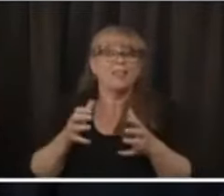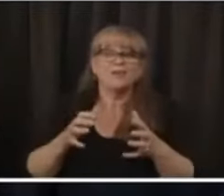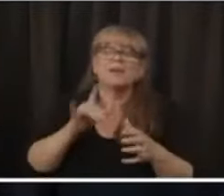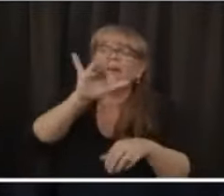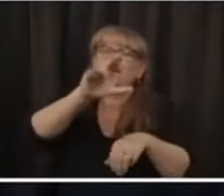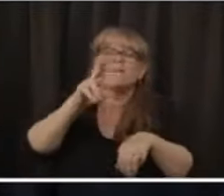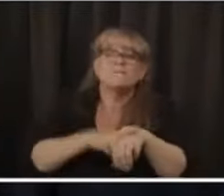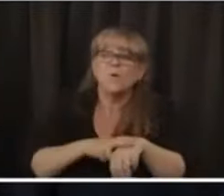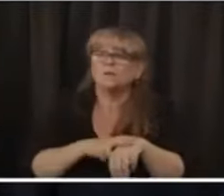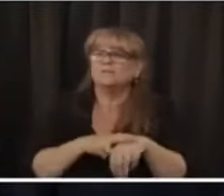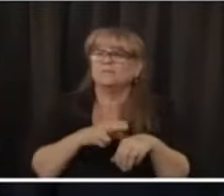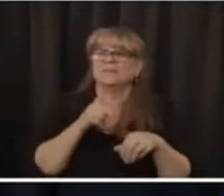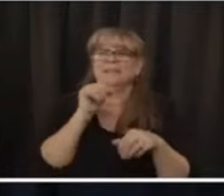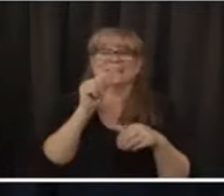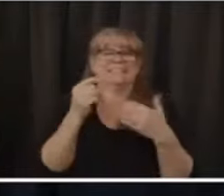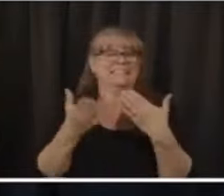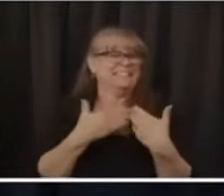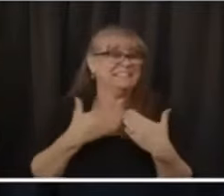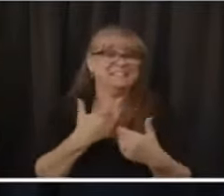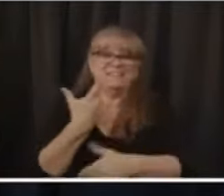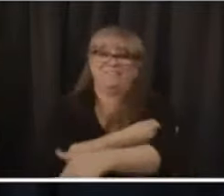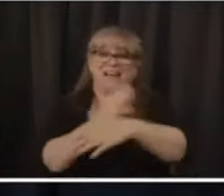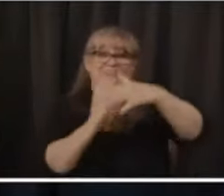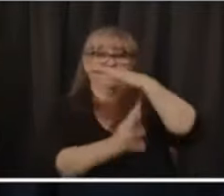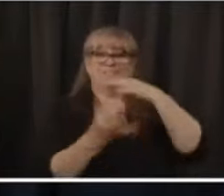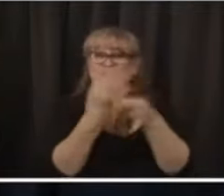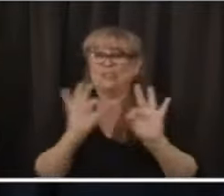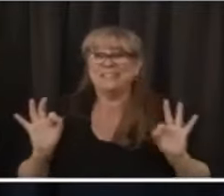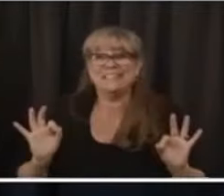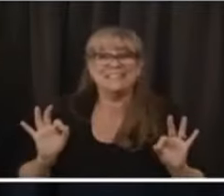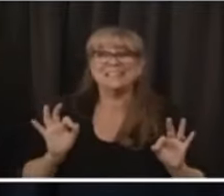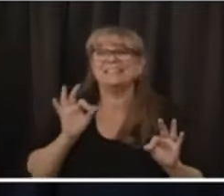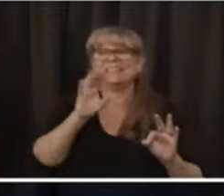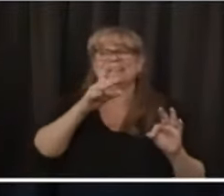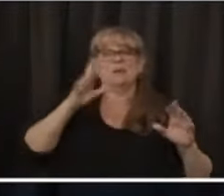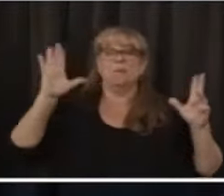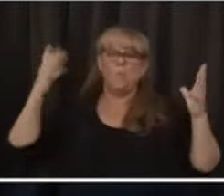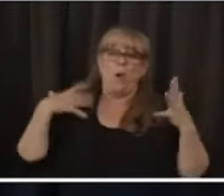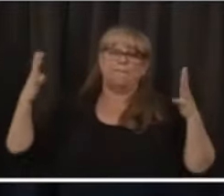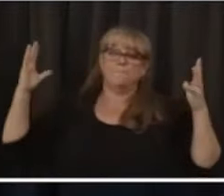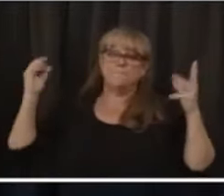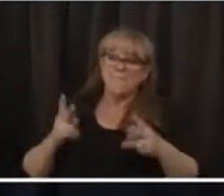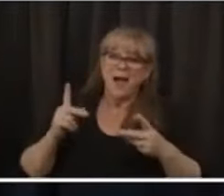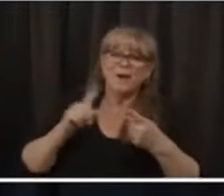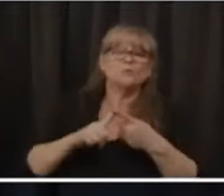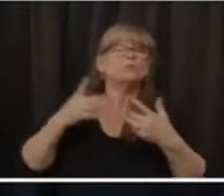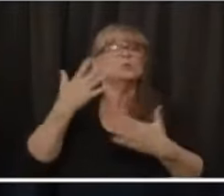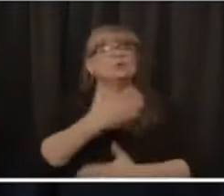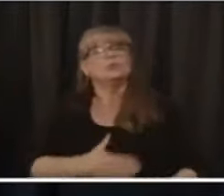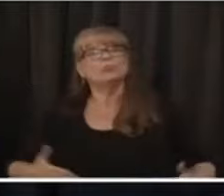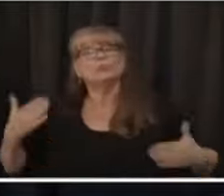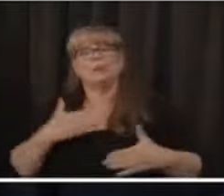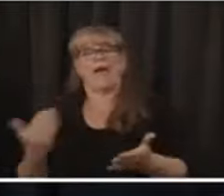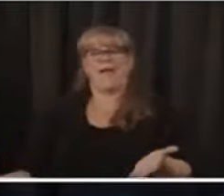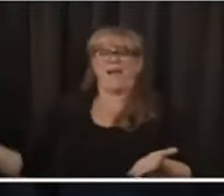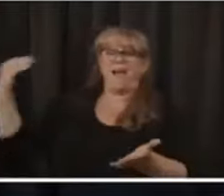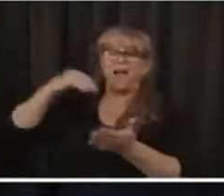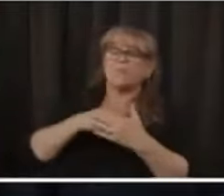it easy. Get vaccinated, get protected, return to the lifestyle in the state that we all love. Thank you.